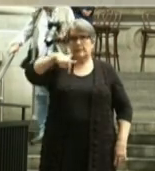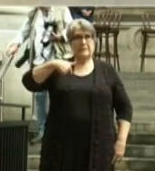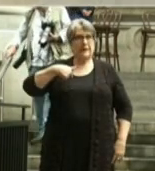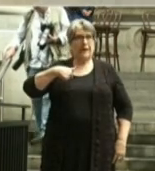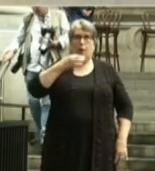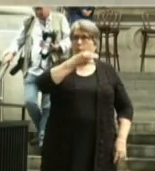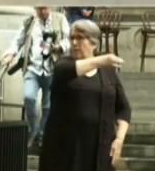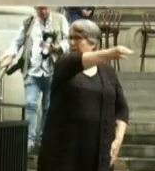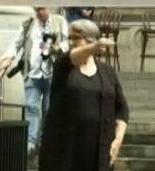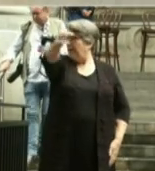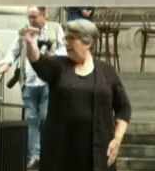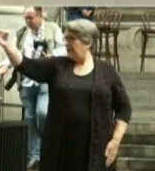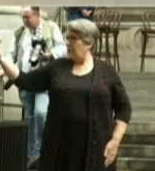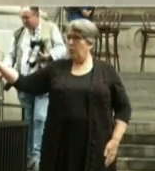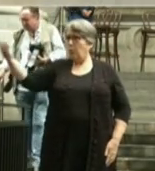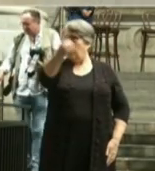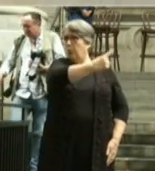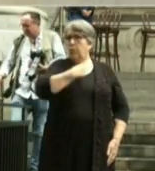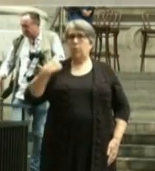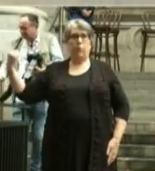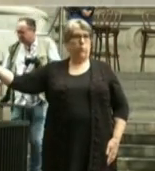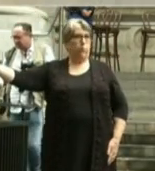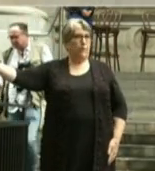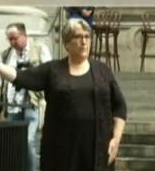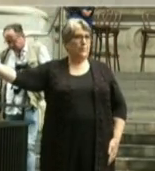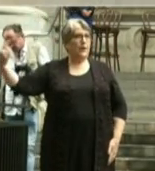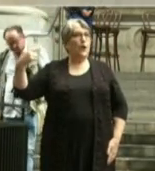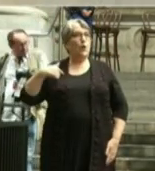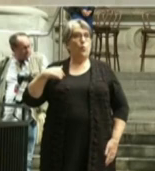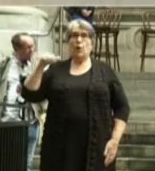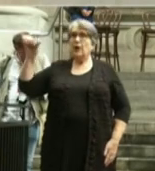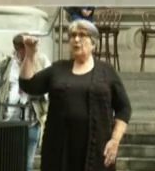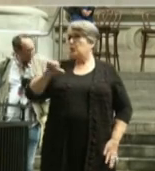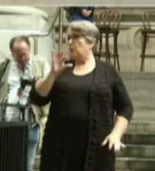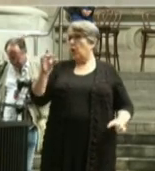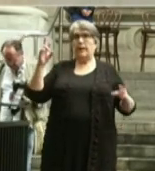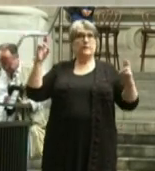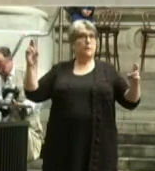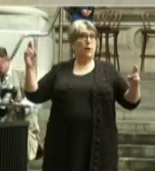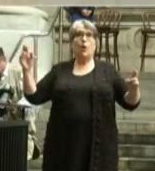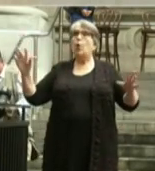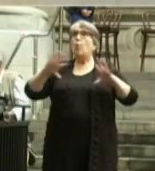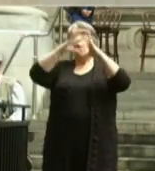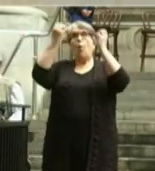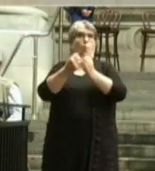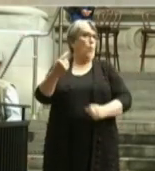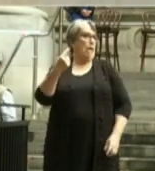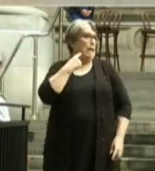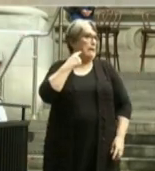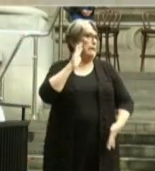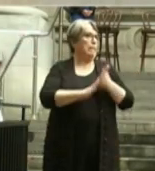It's a call out to all of us. And we shouldn't expect that it will all be